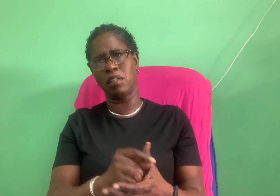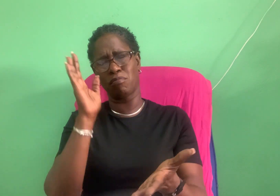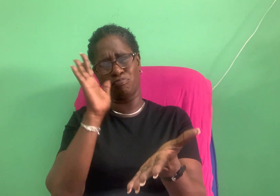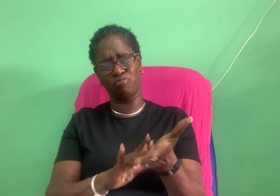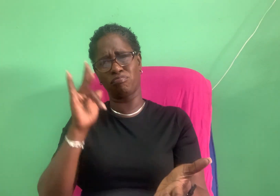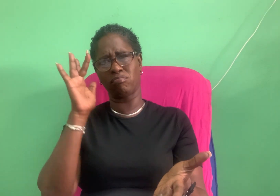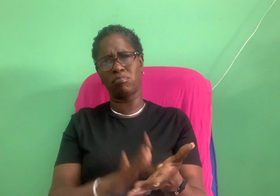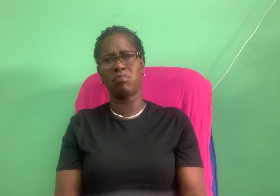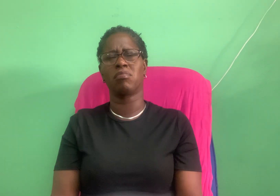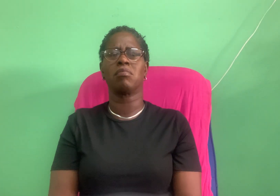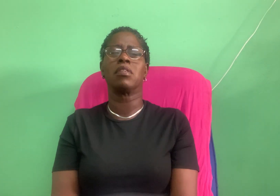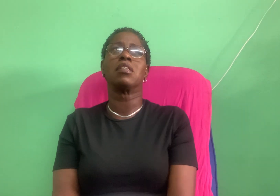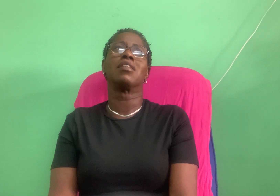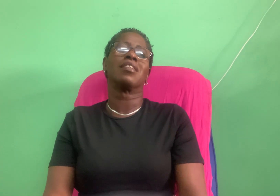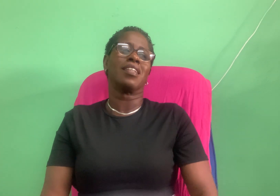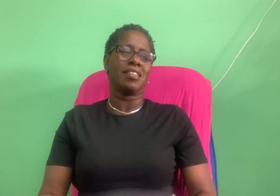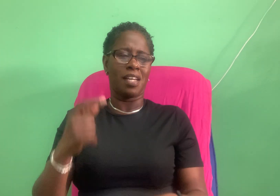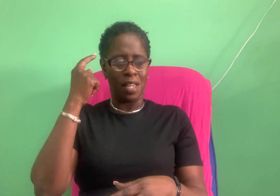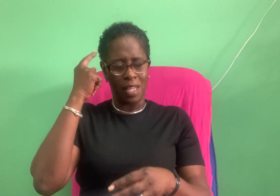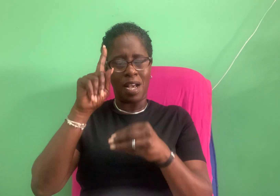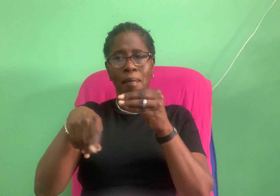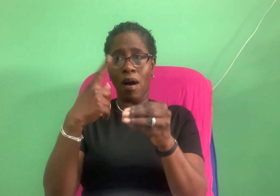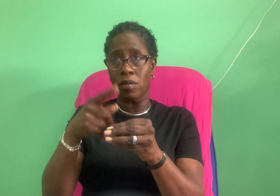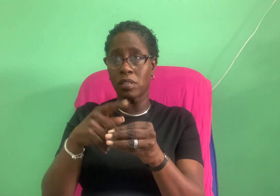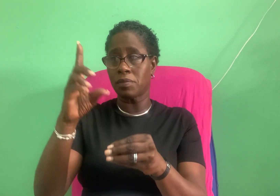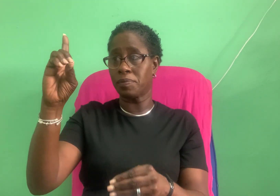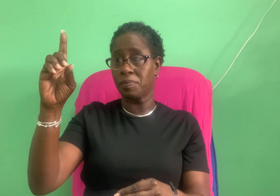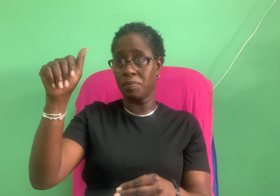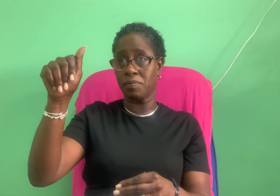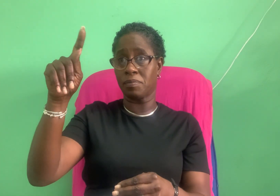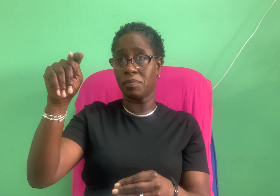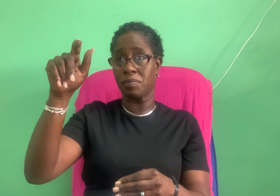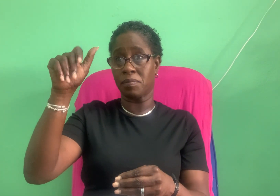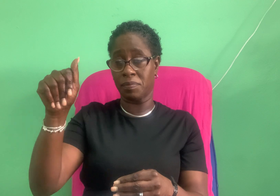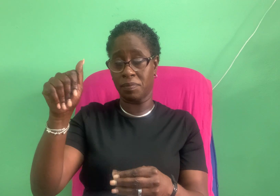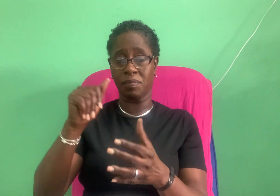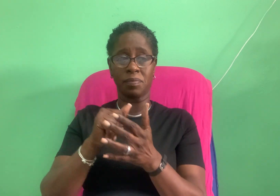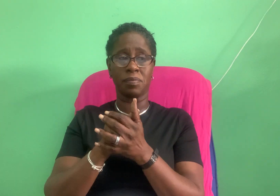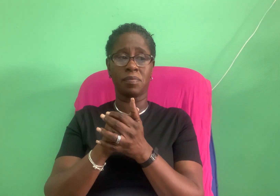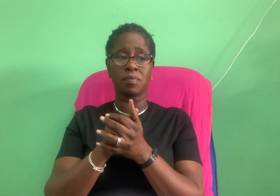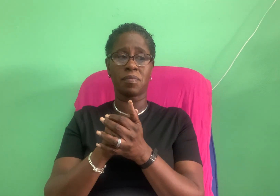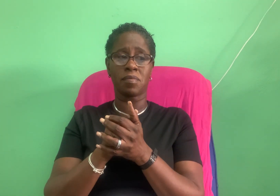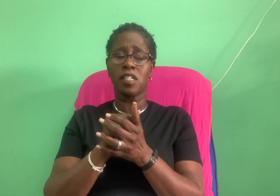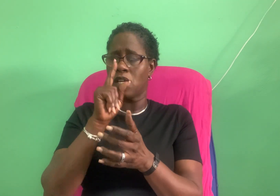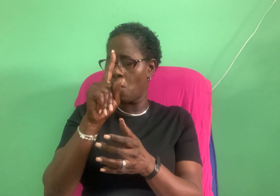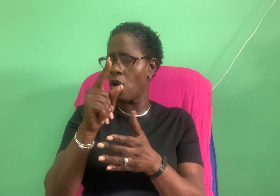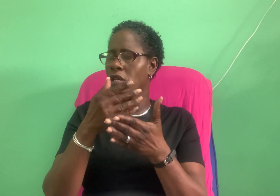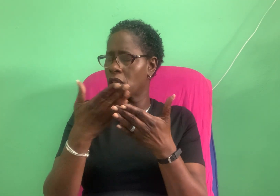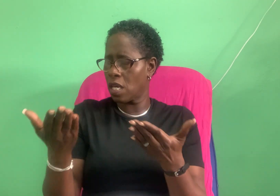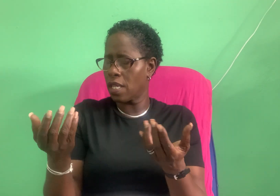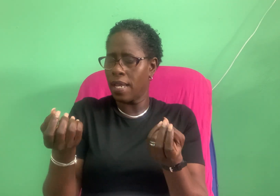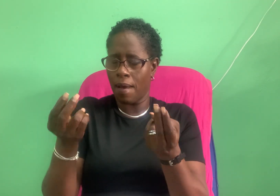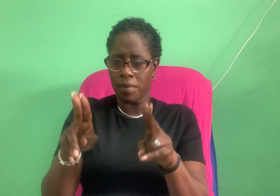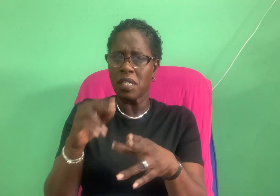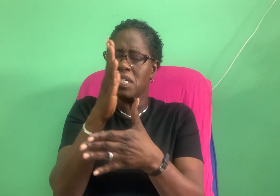Think along the lines of Sarah's comment about data, particularly in our context, one of the things that we run into is that there are